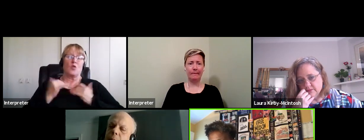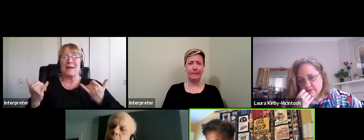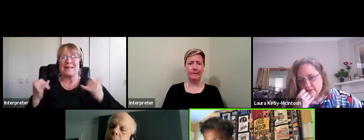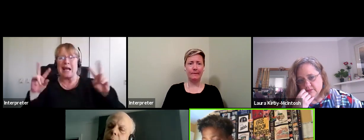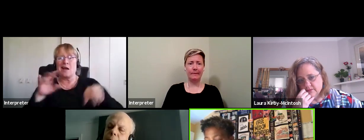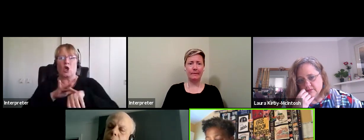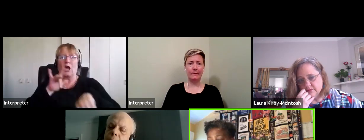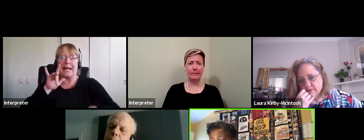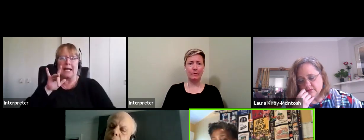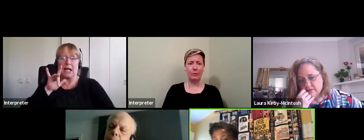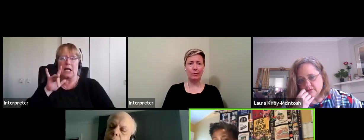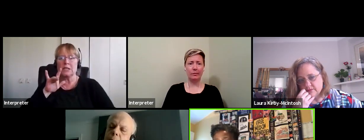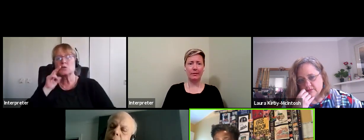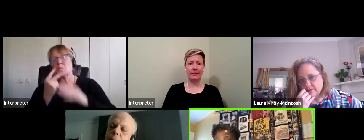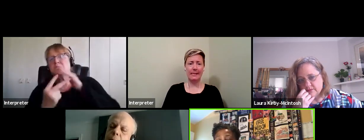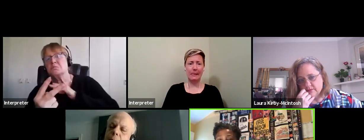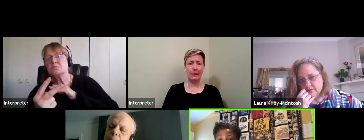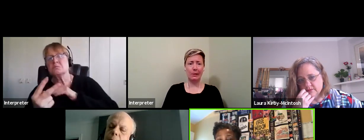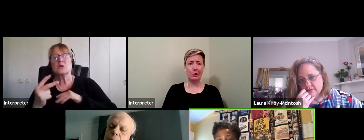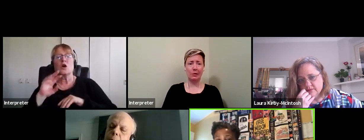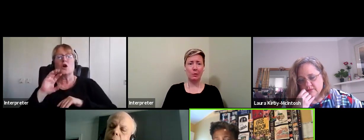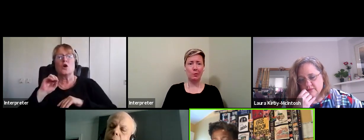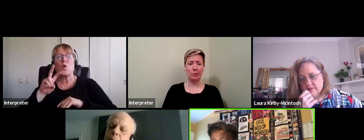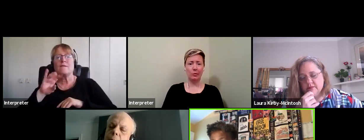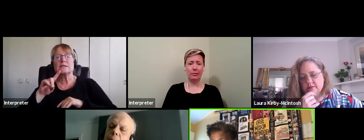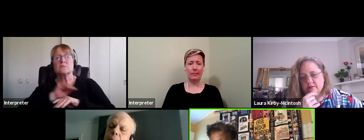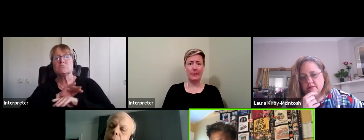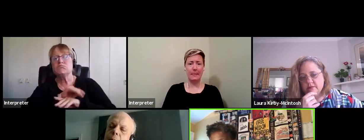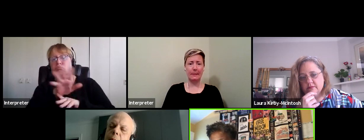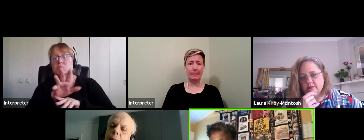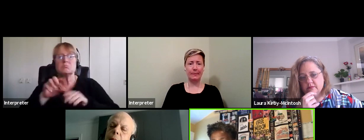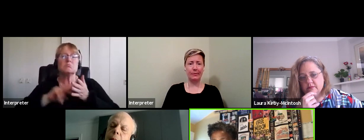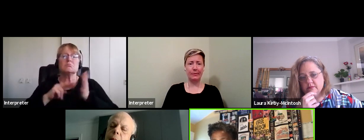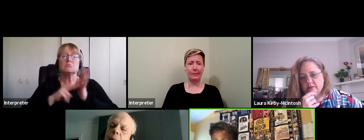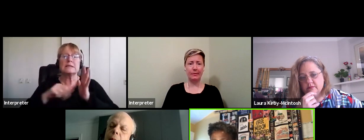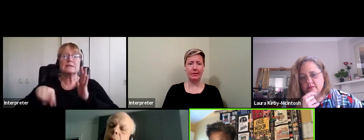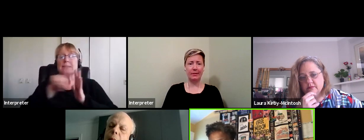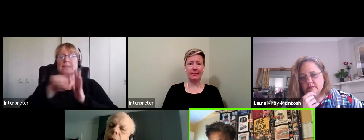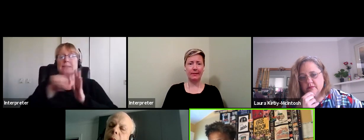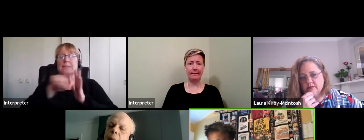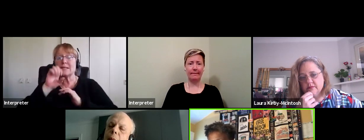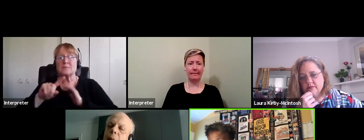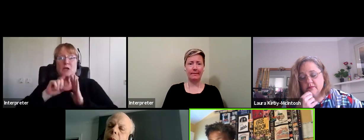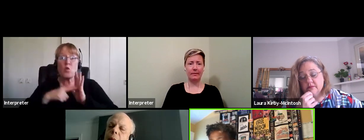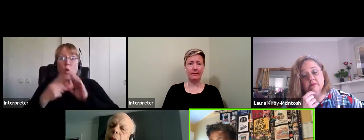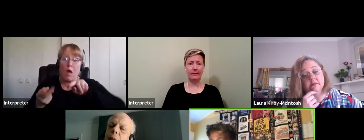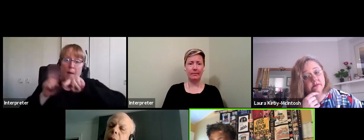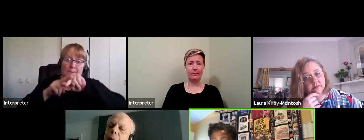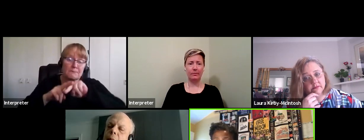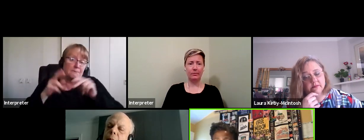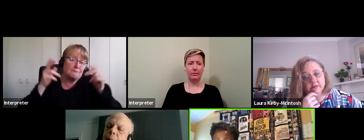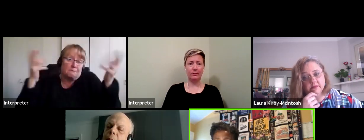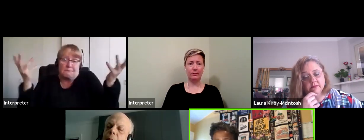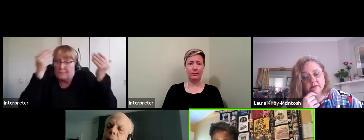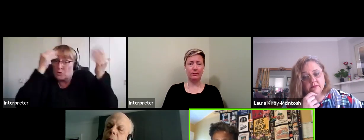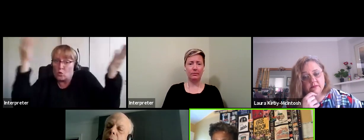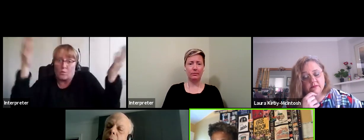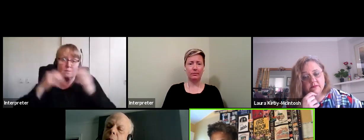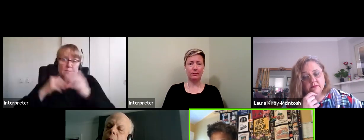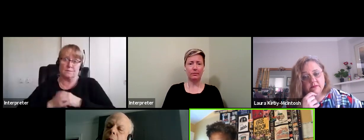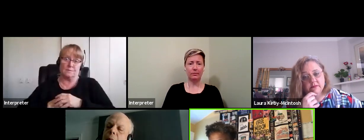virus, COVID, will lead to an increase in the ODSP roles in future because of this 1